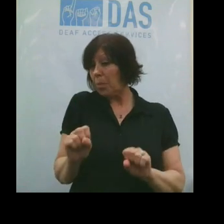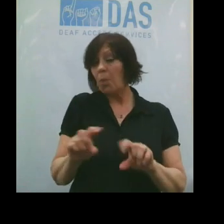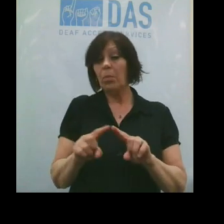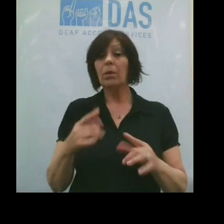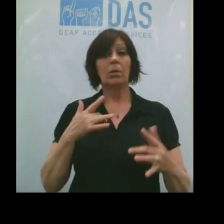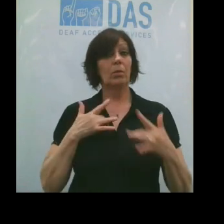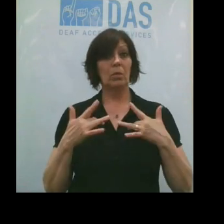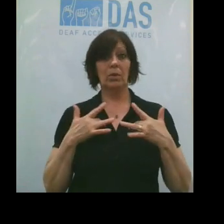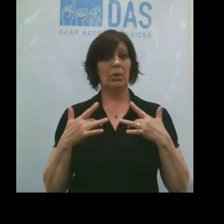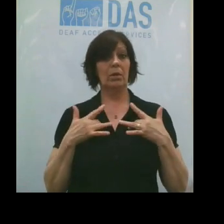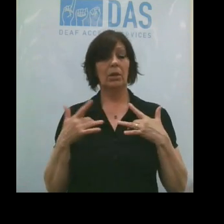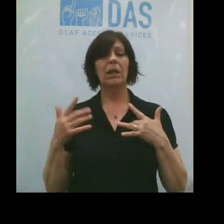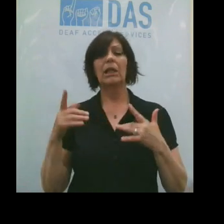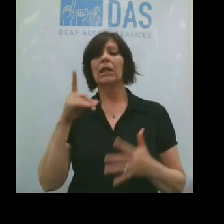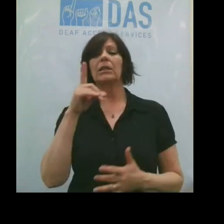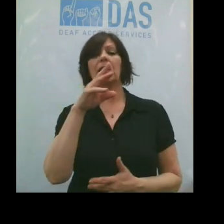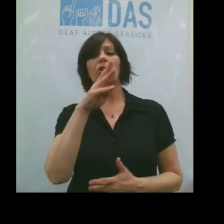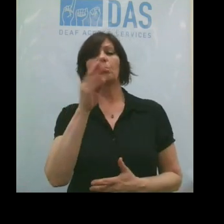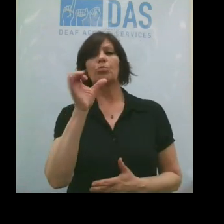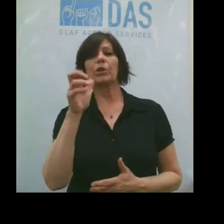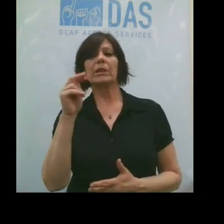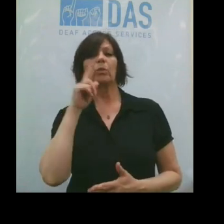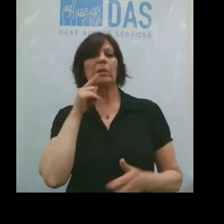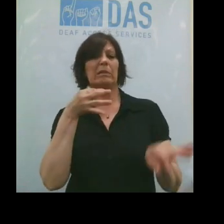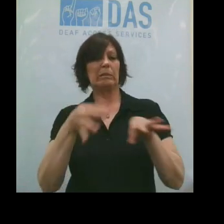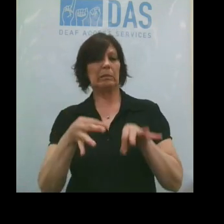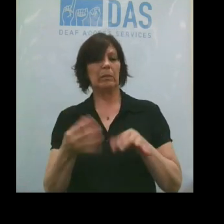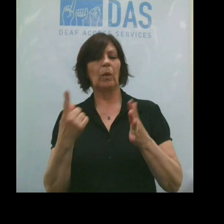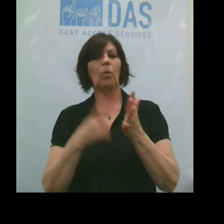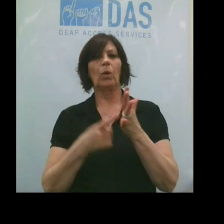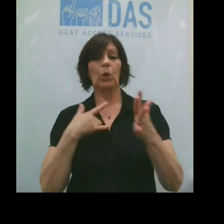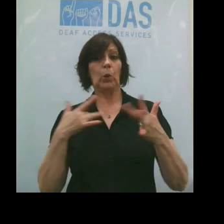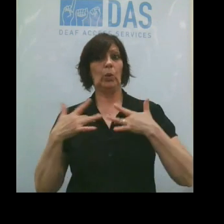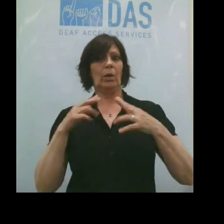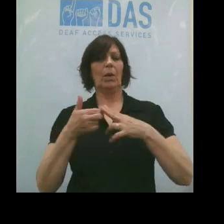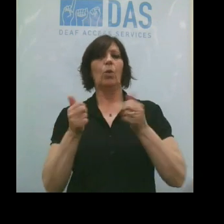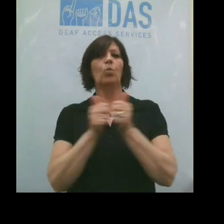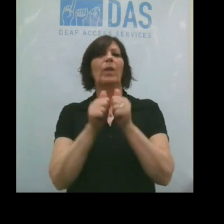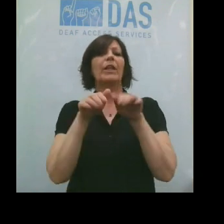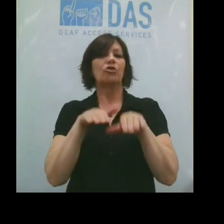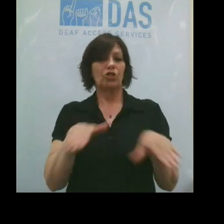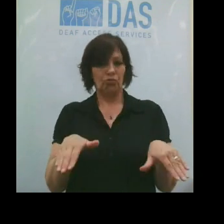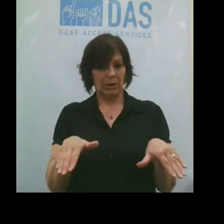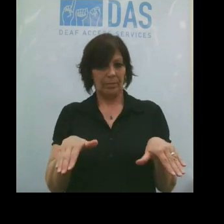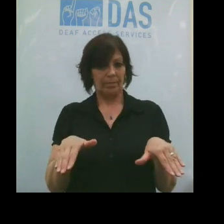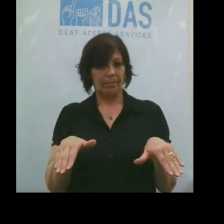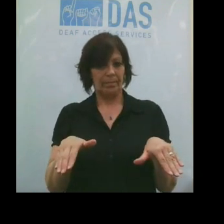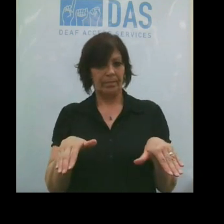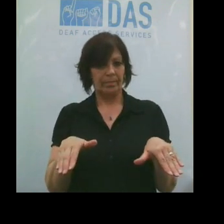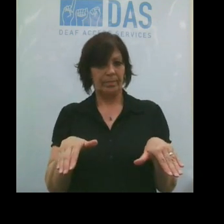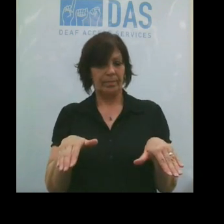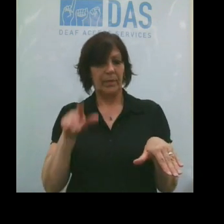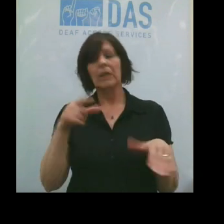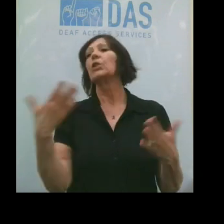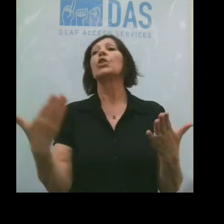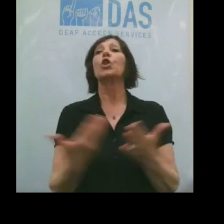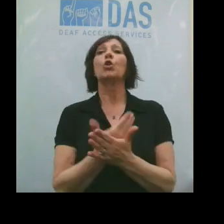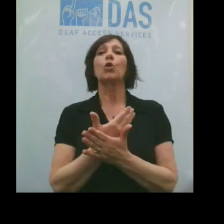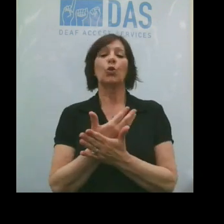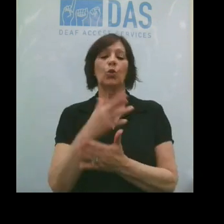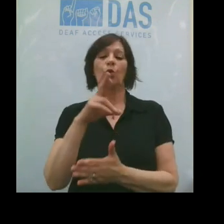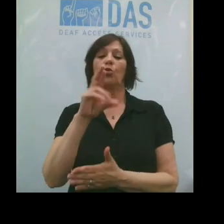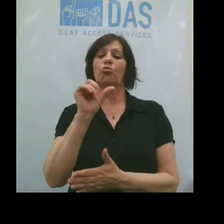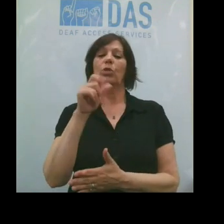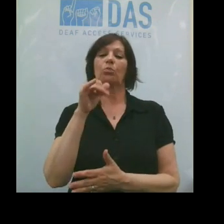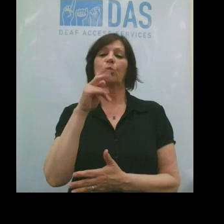worried, and Dr. Burstein will talk very soon about another thing we're very worried about with regards to children, and that is the new respiratory